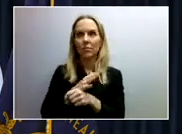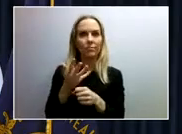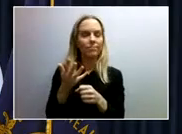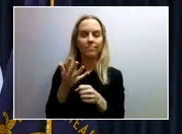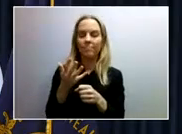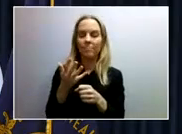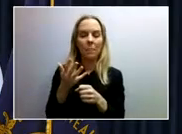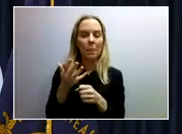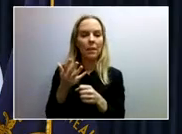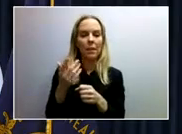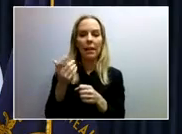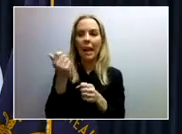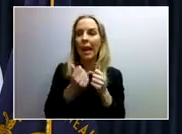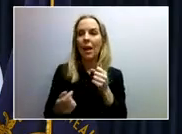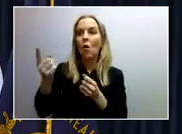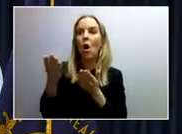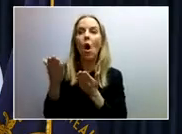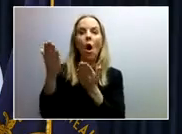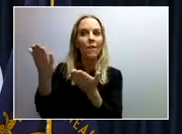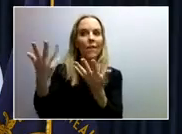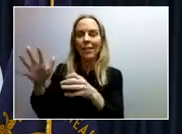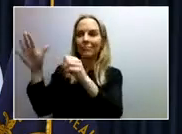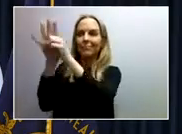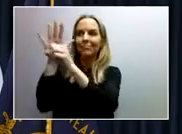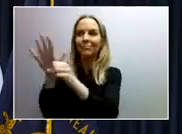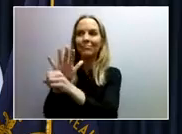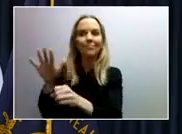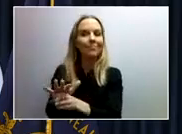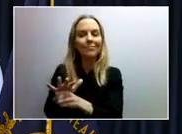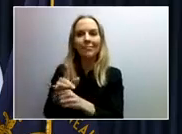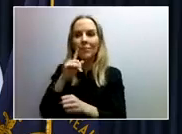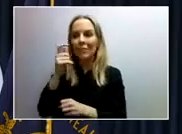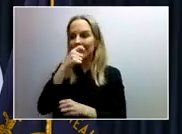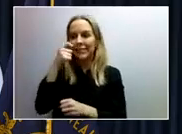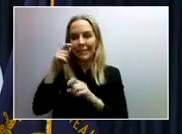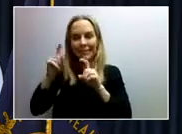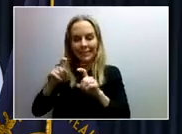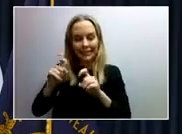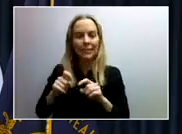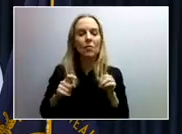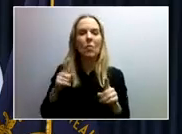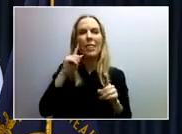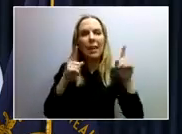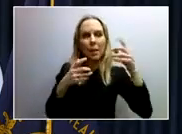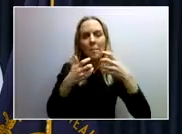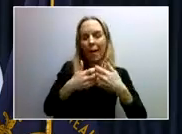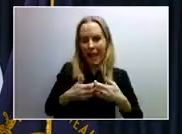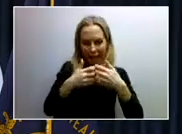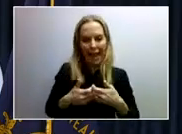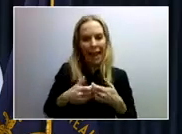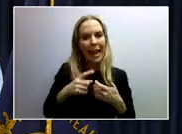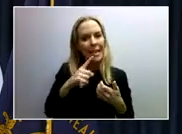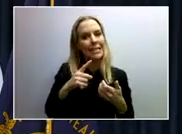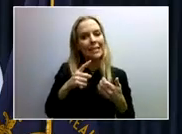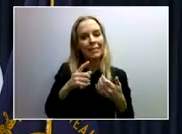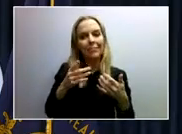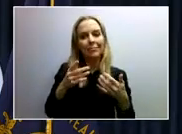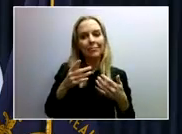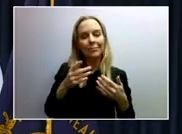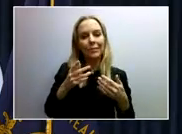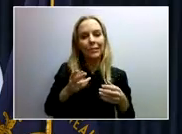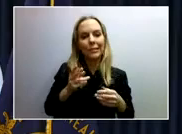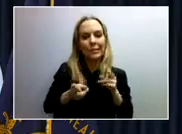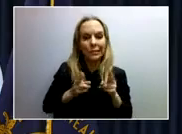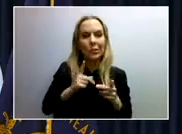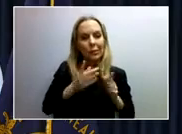offers them. And we do believe that the manufacturing is cranking up, but the demand right now for testing is